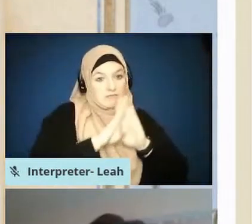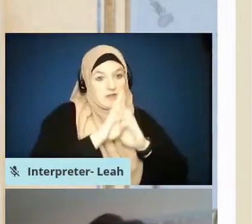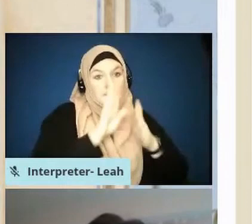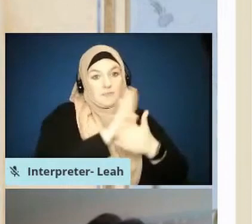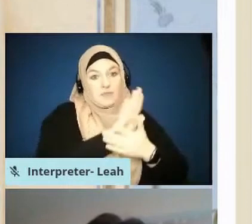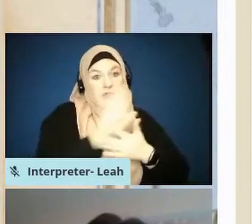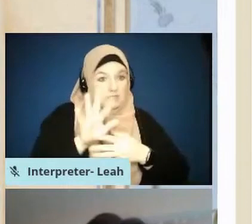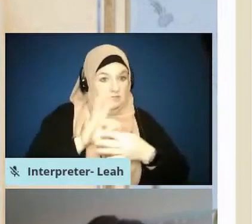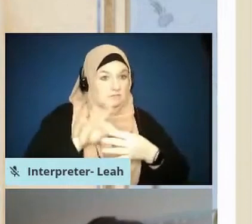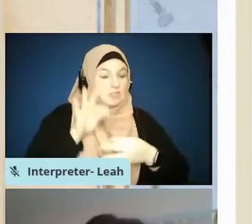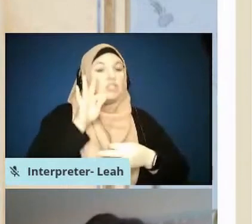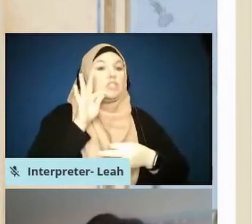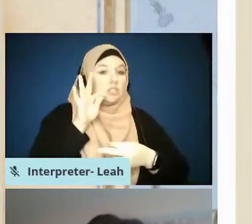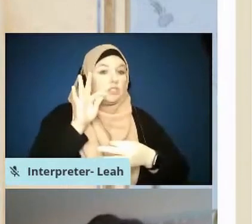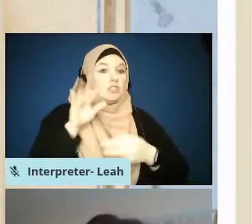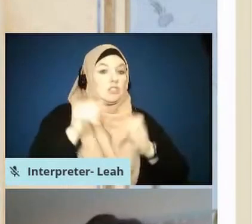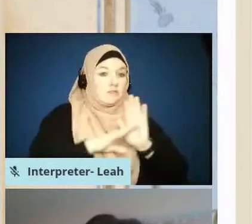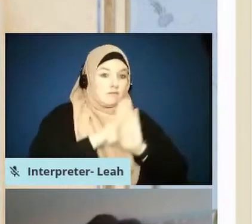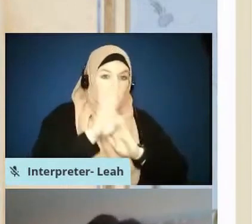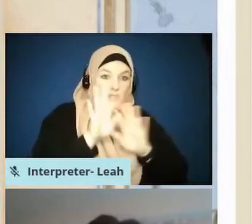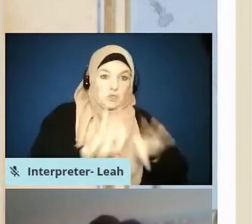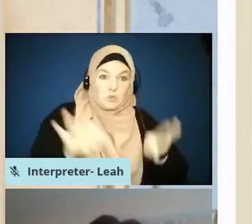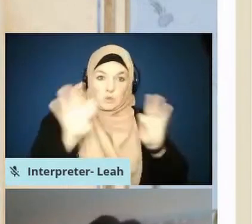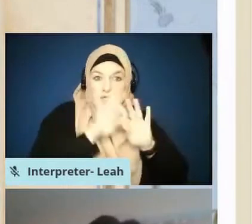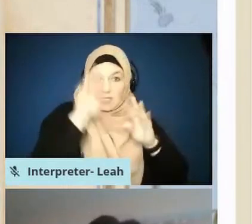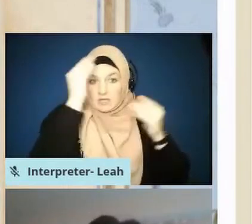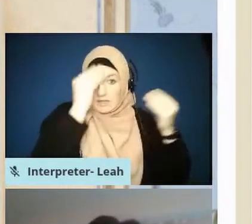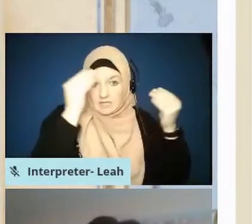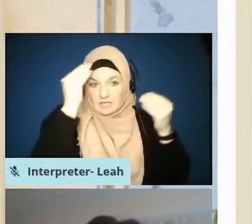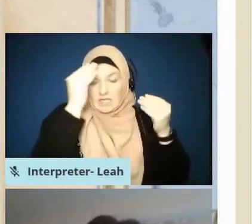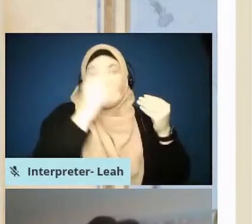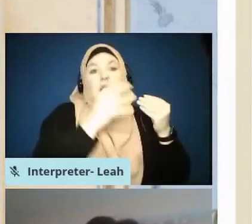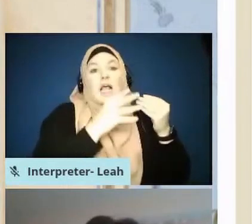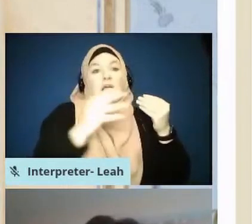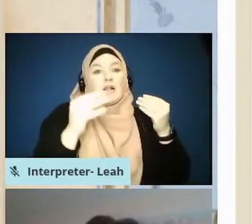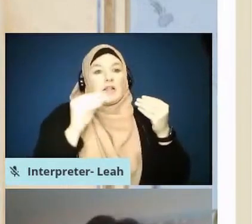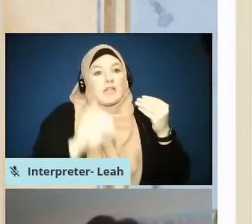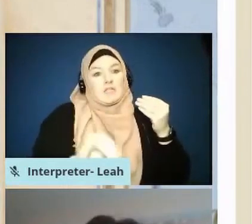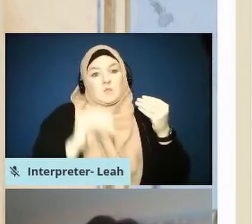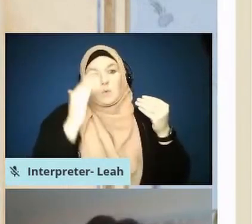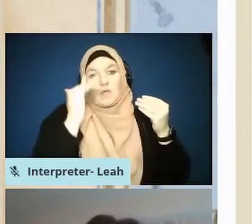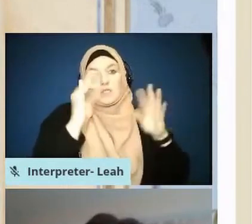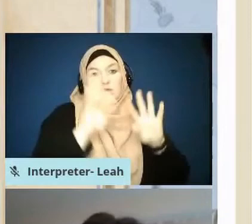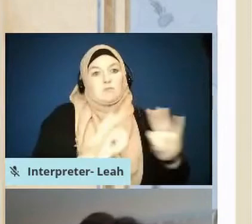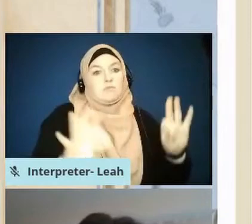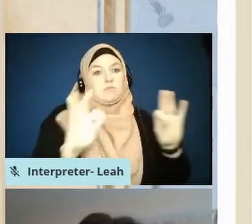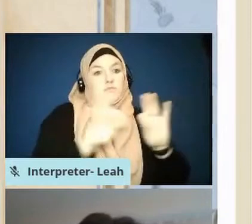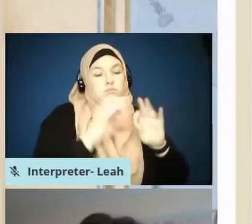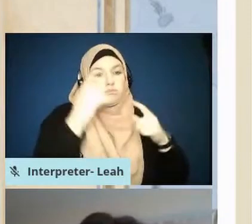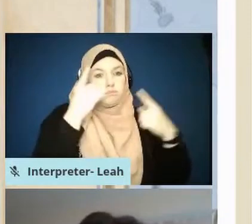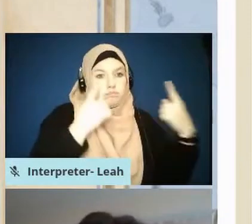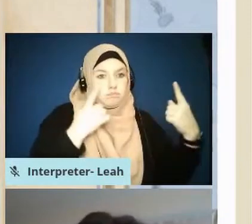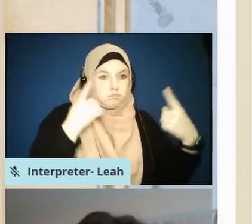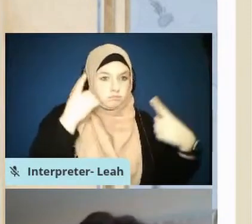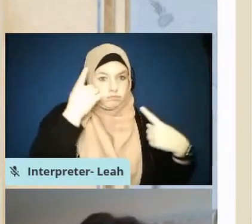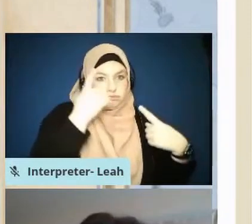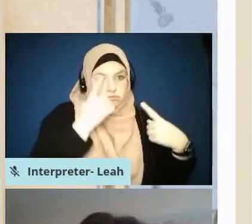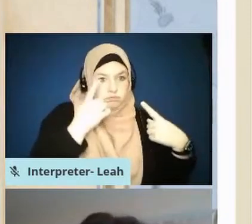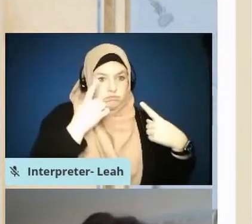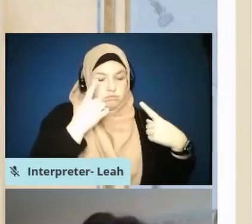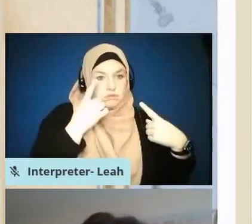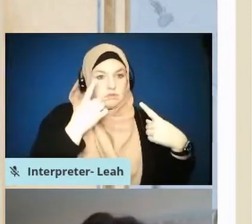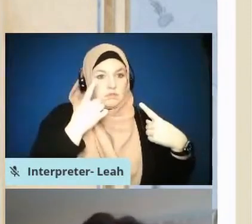their spirituality, to develop their critical thinking, and that's why it's important to consider the